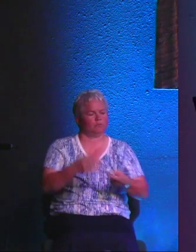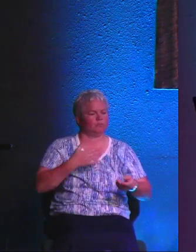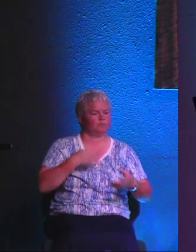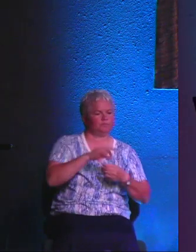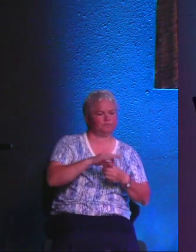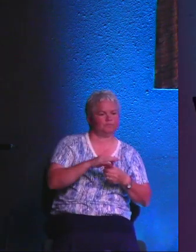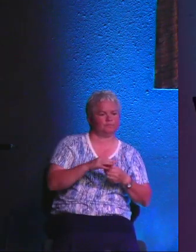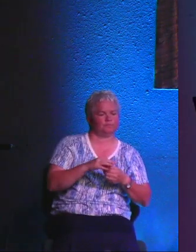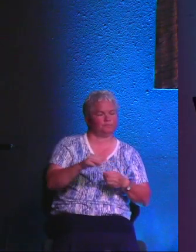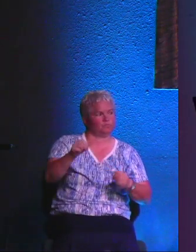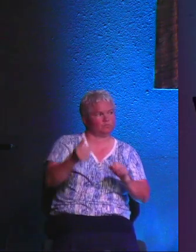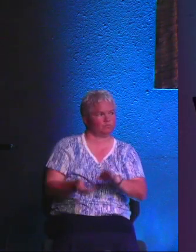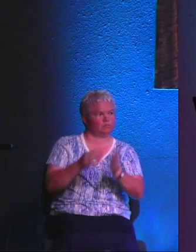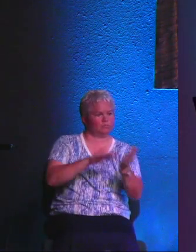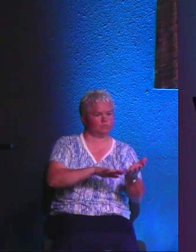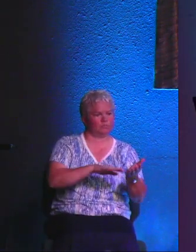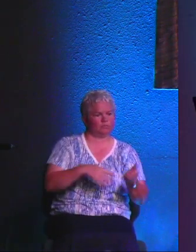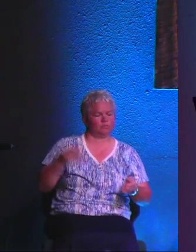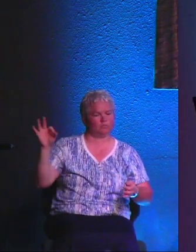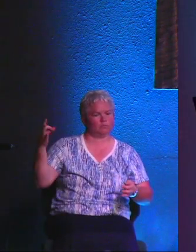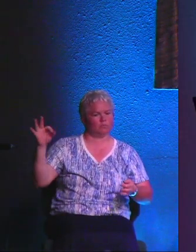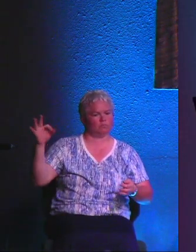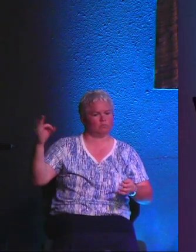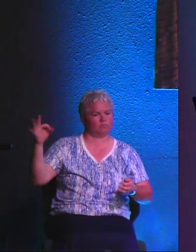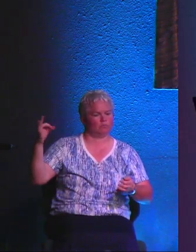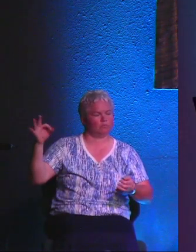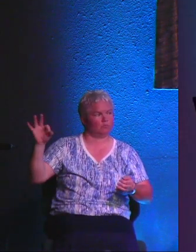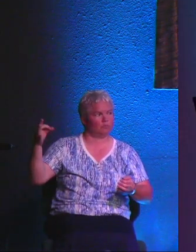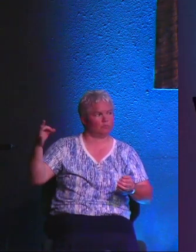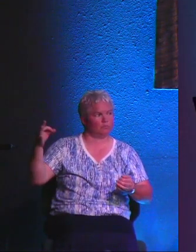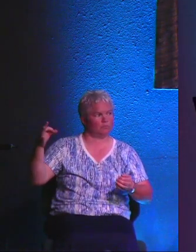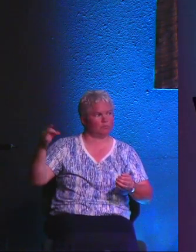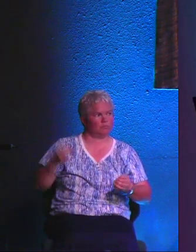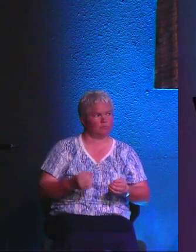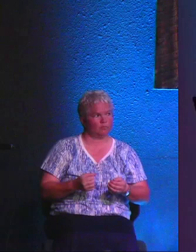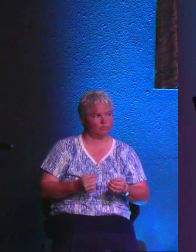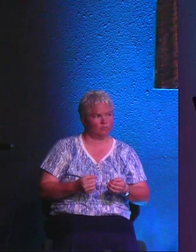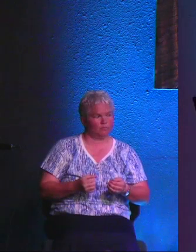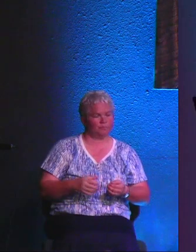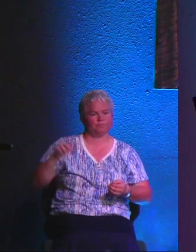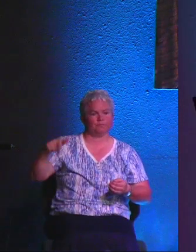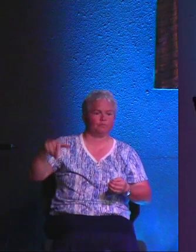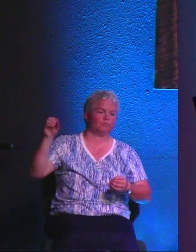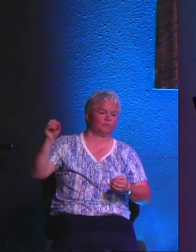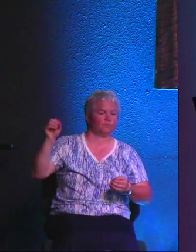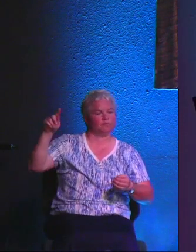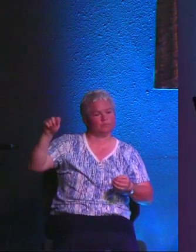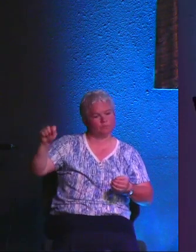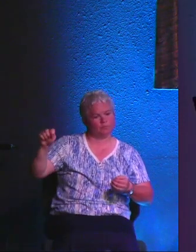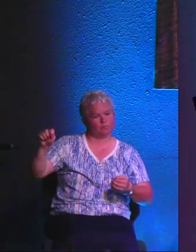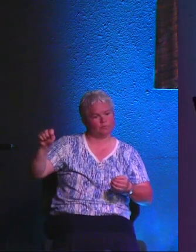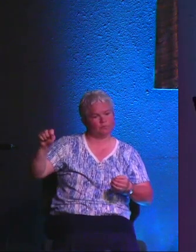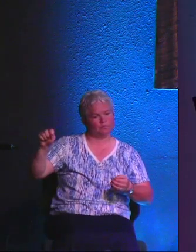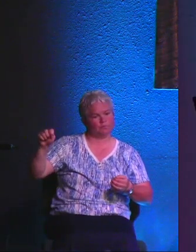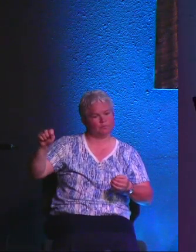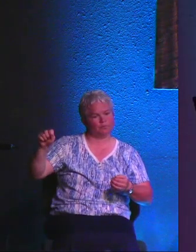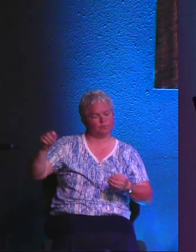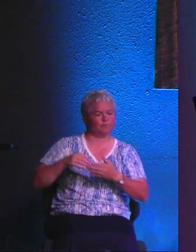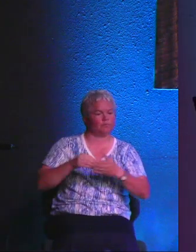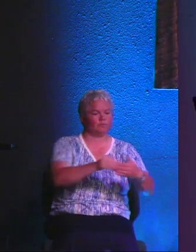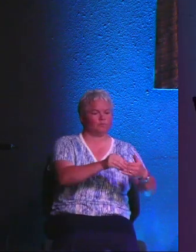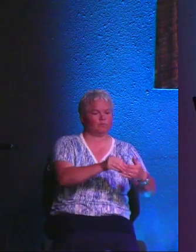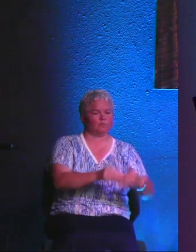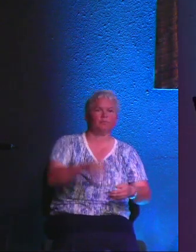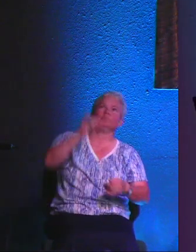My self-destructive road started at the age of 19 when I was first introduced to pot, which eventually led me